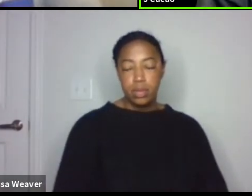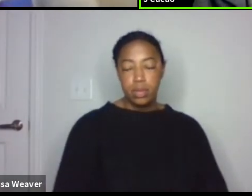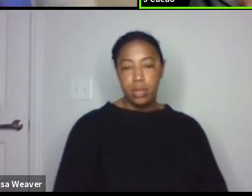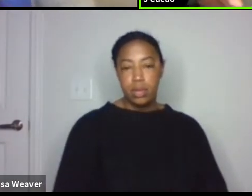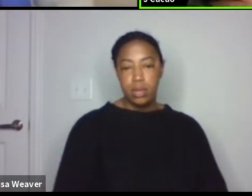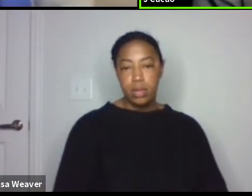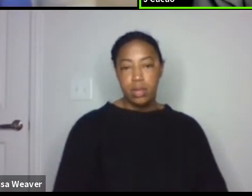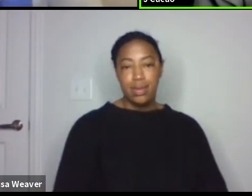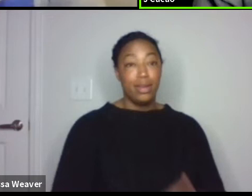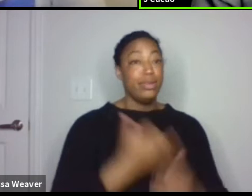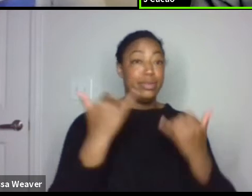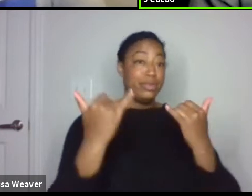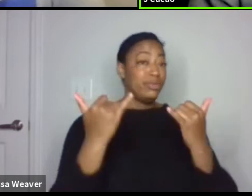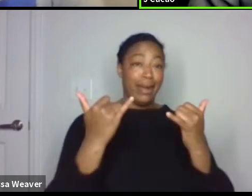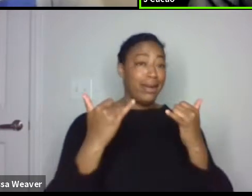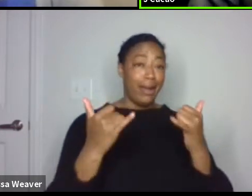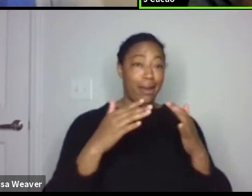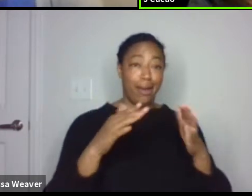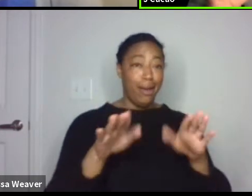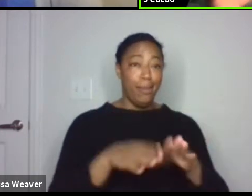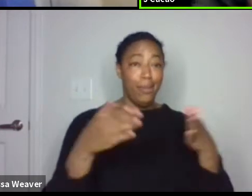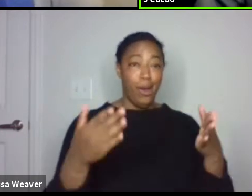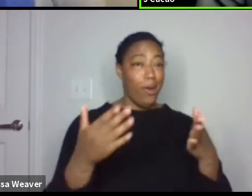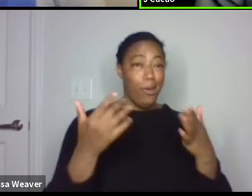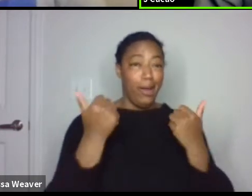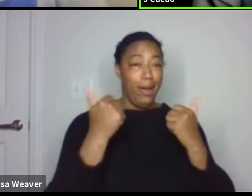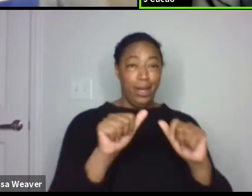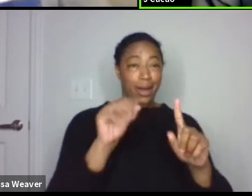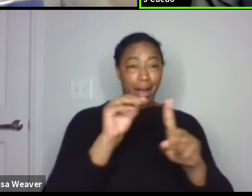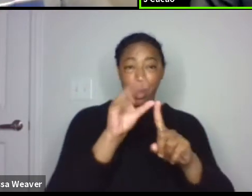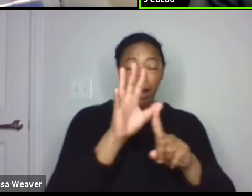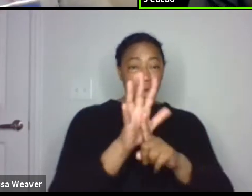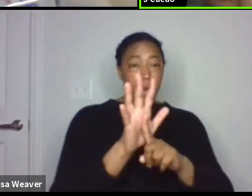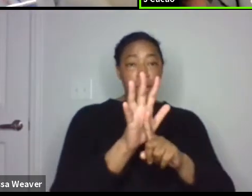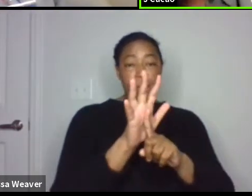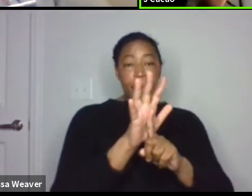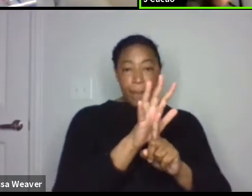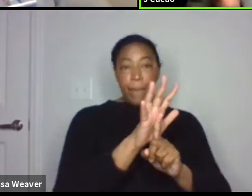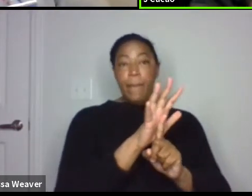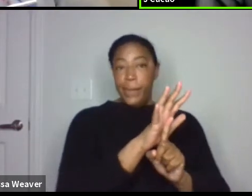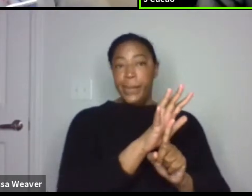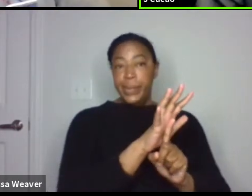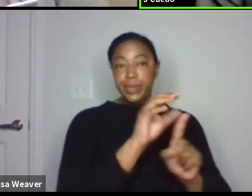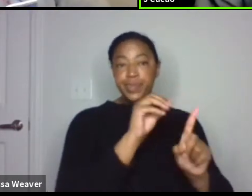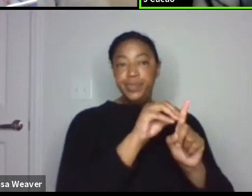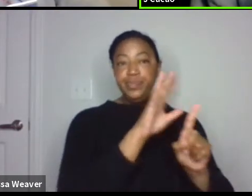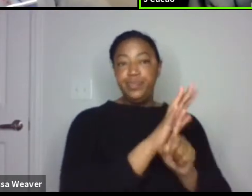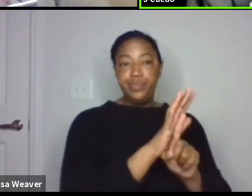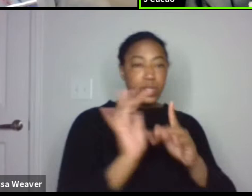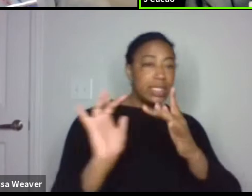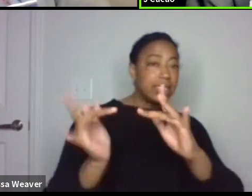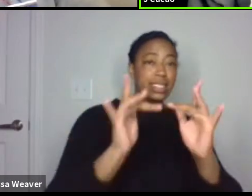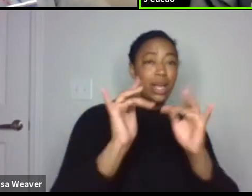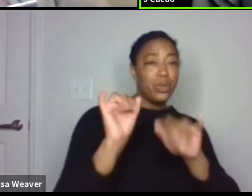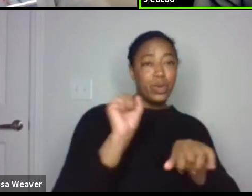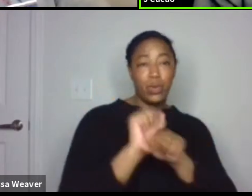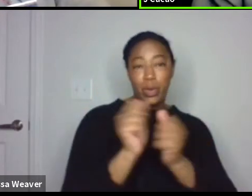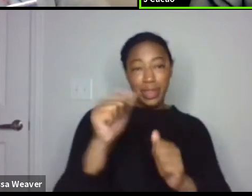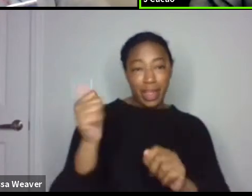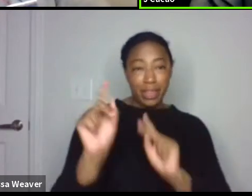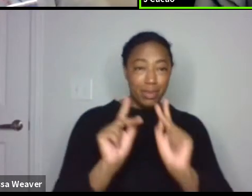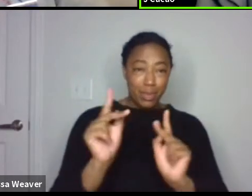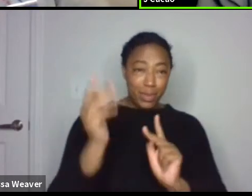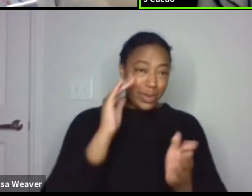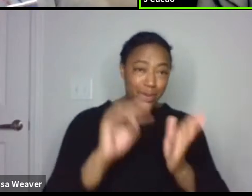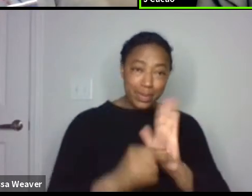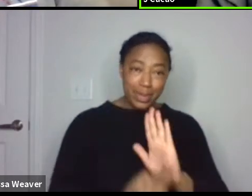So at this point, I'm open, man. I'm just trying to get exposed to the just to networking and working with folks, man. You know what I